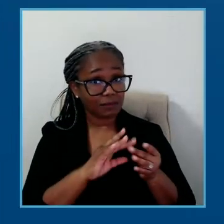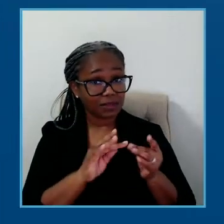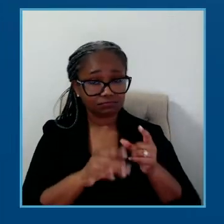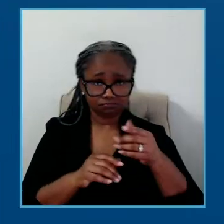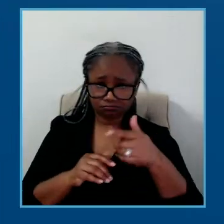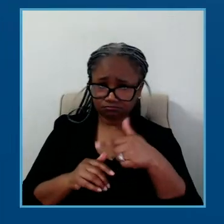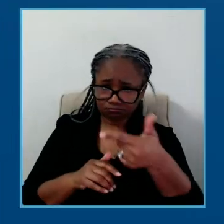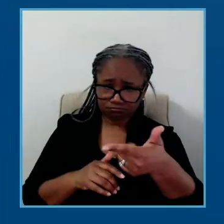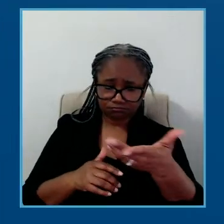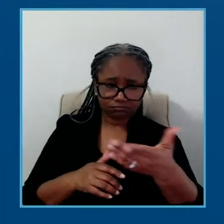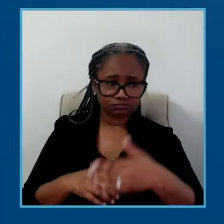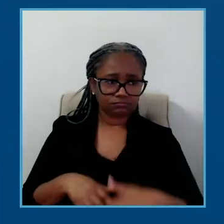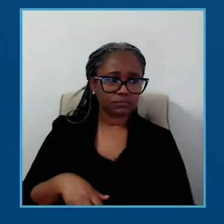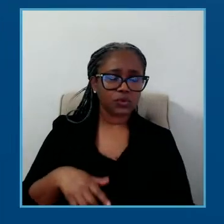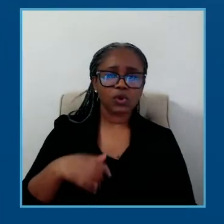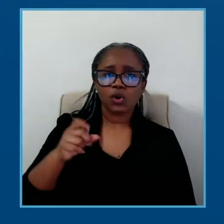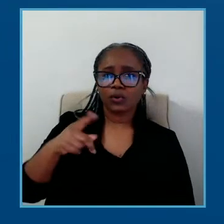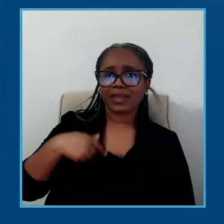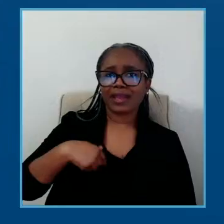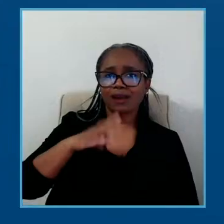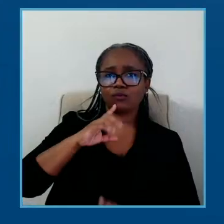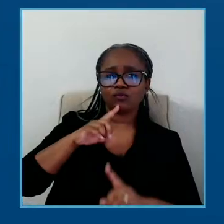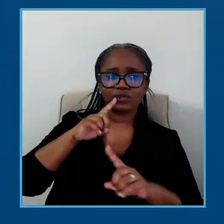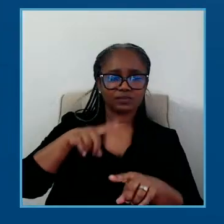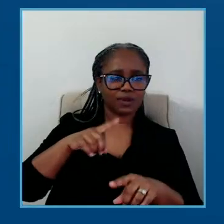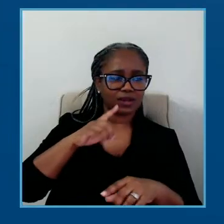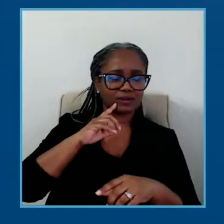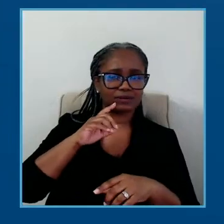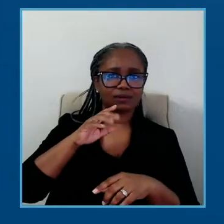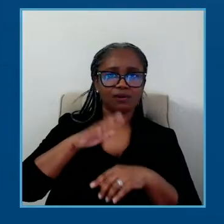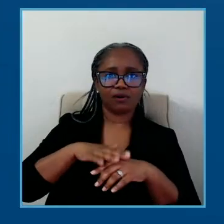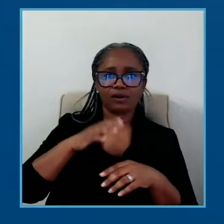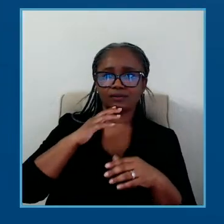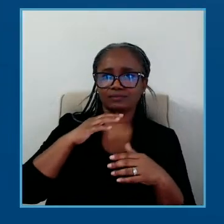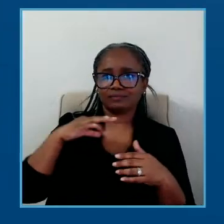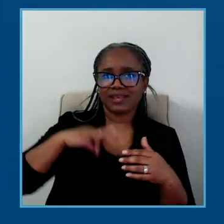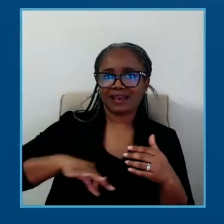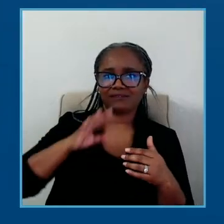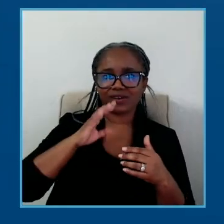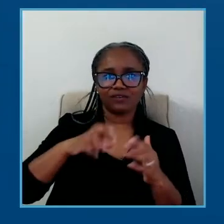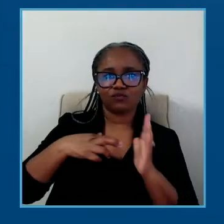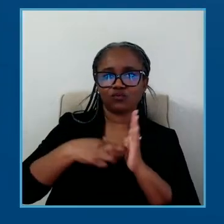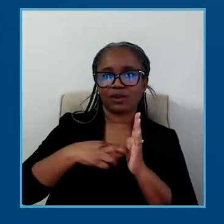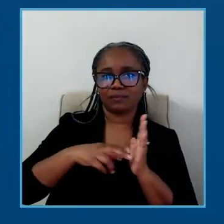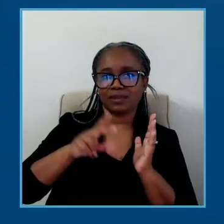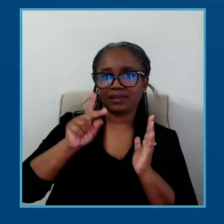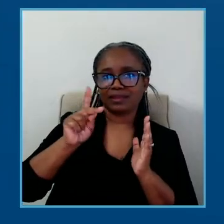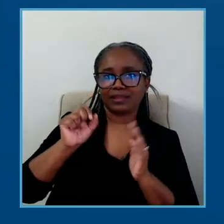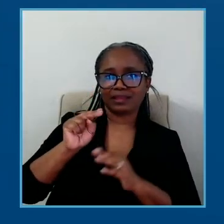So our response on behalf of Vice Chair Kenyatta is that it simply can't be squared away. I think